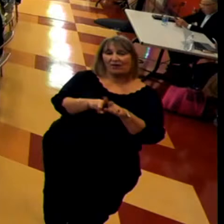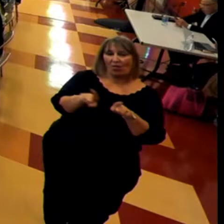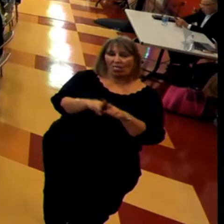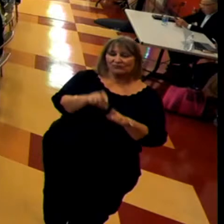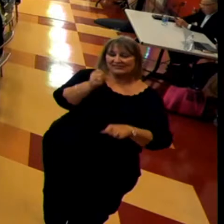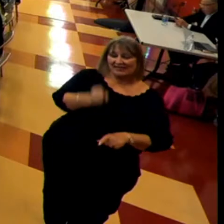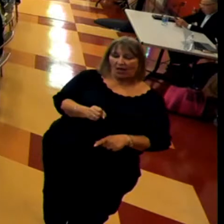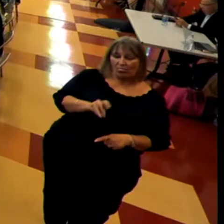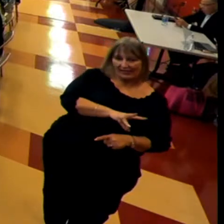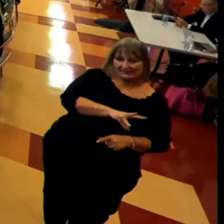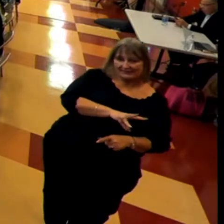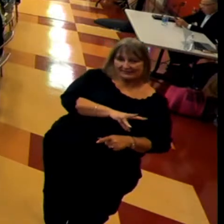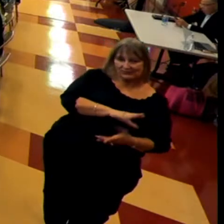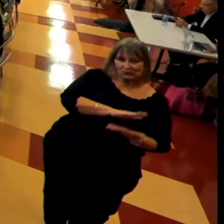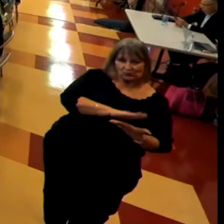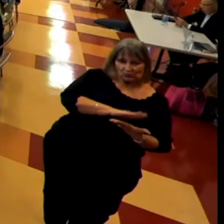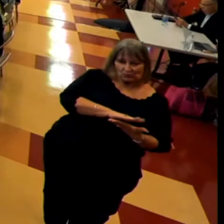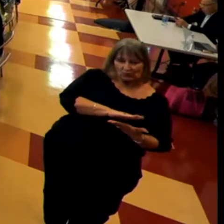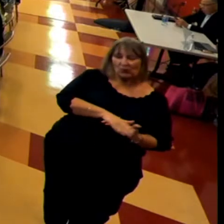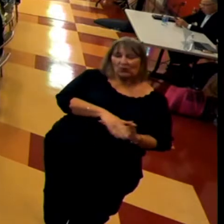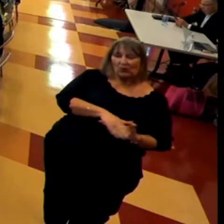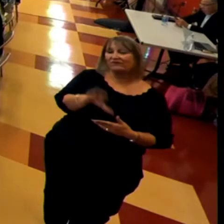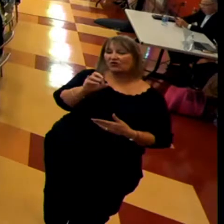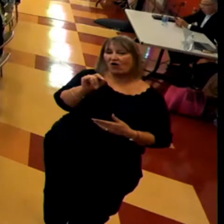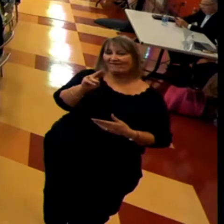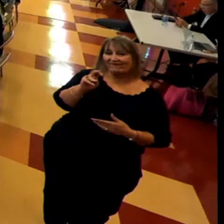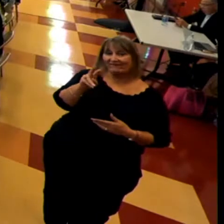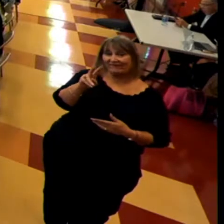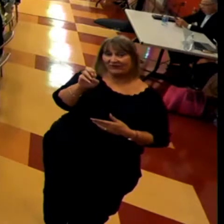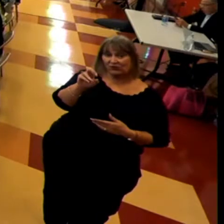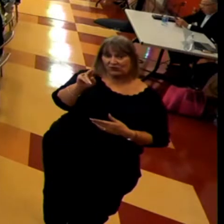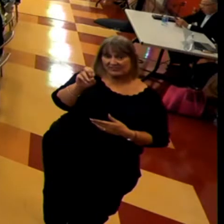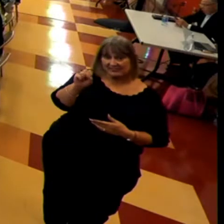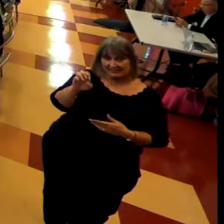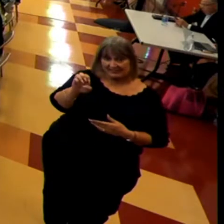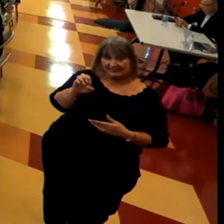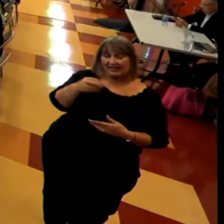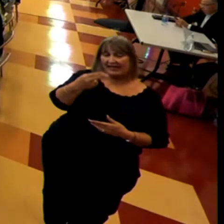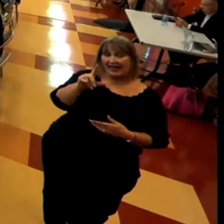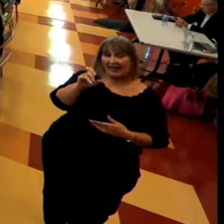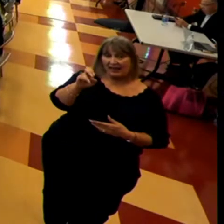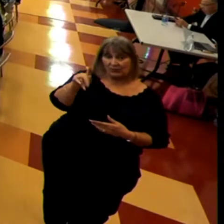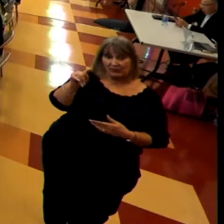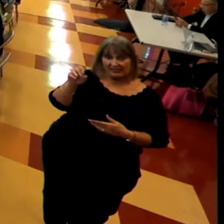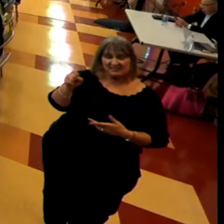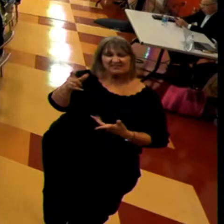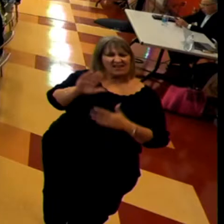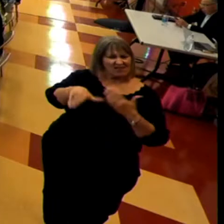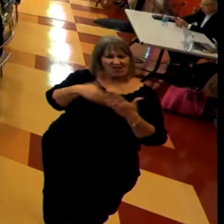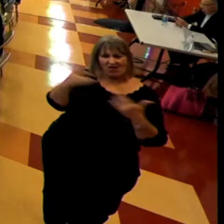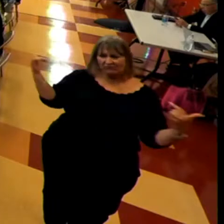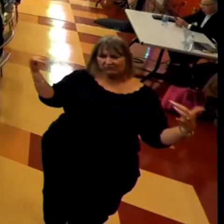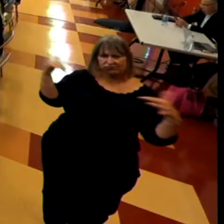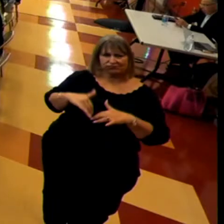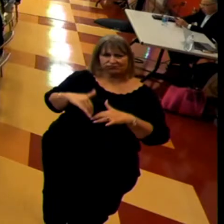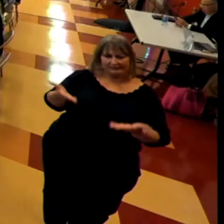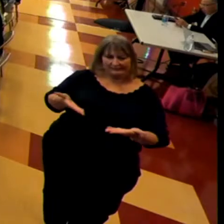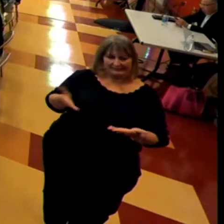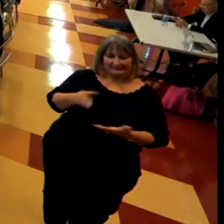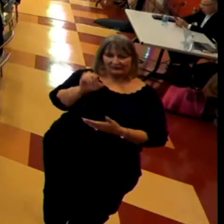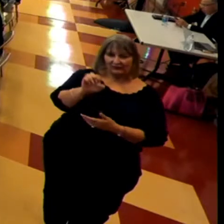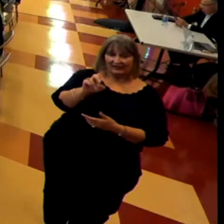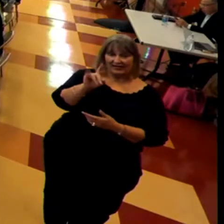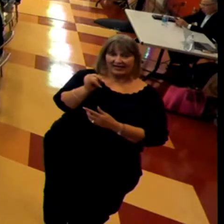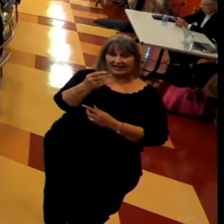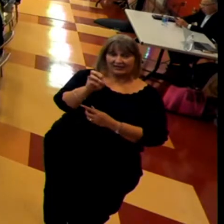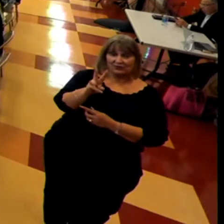Side, from Converse, Helotes, even teams from out of town come to play at Edgewood. Over the past few years